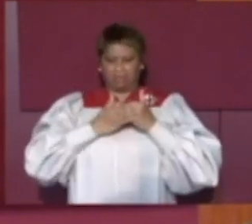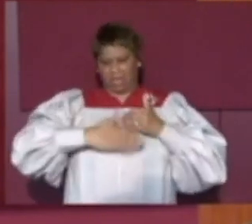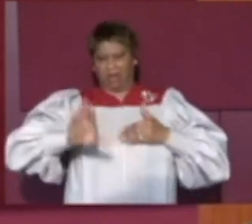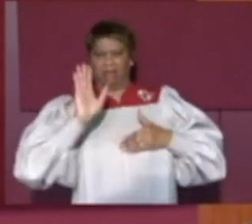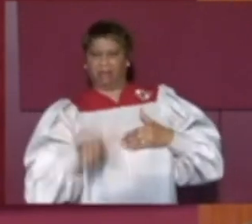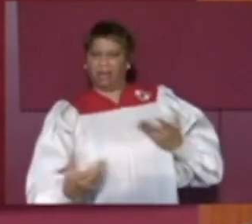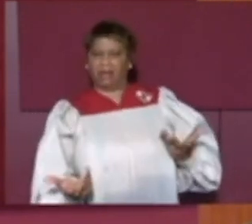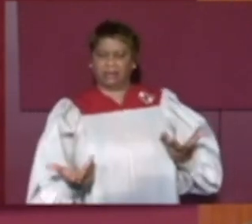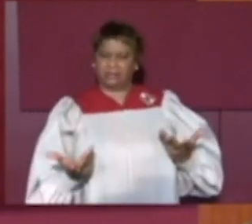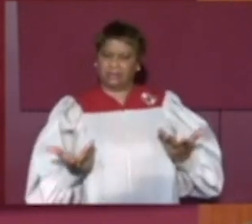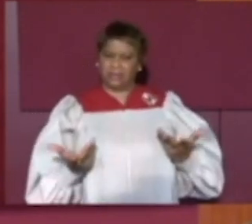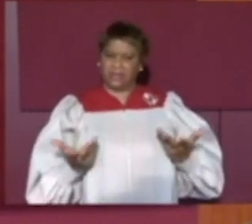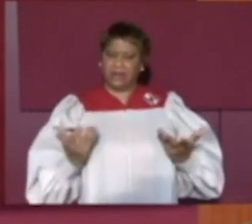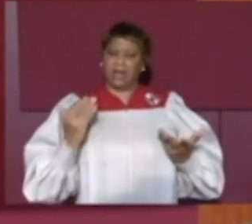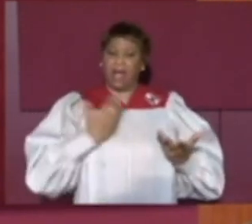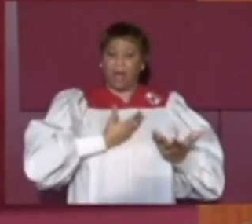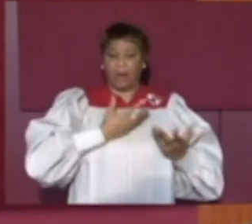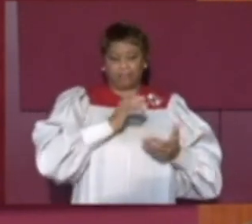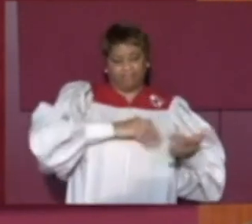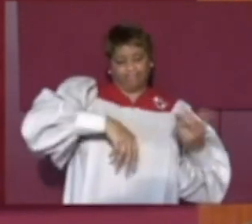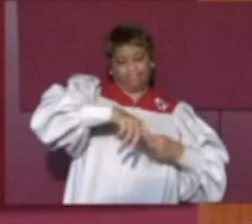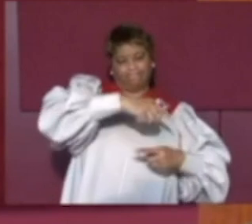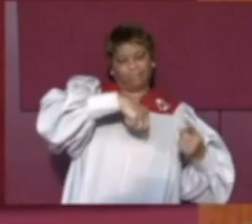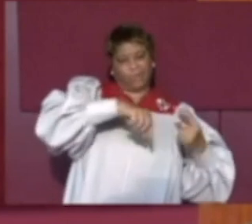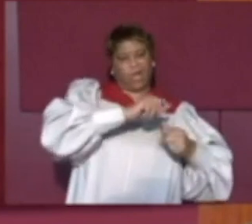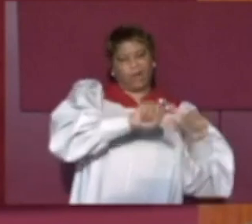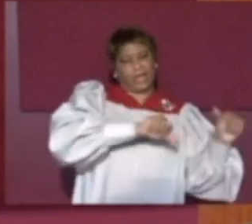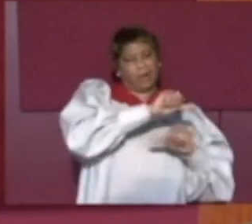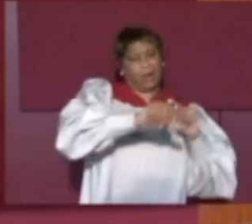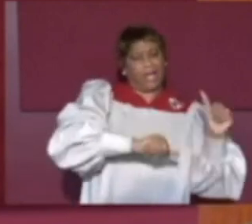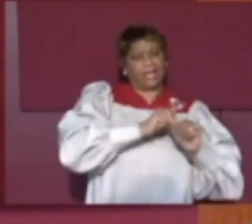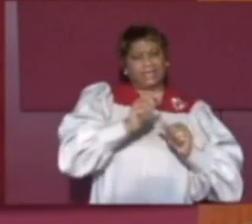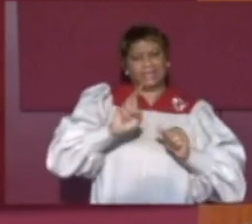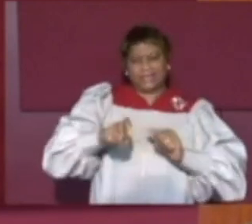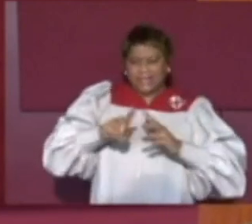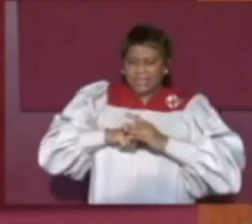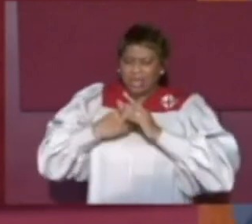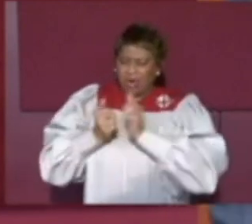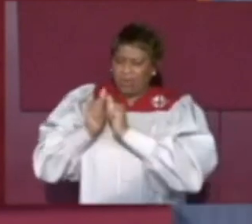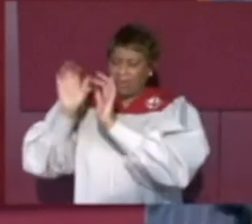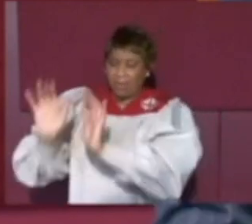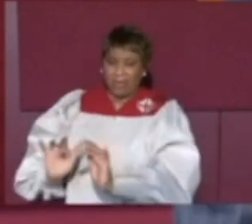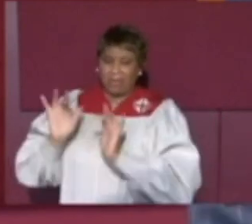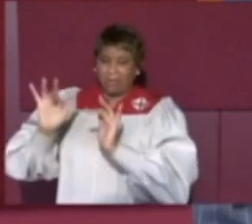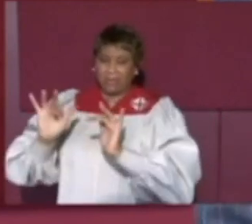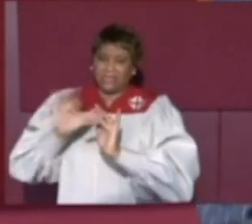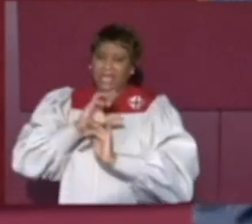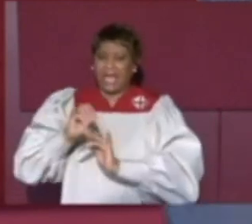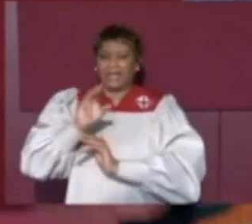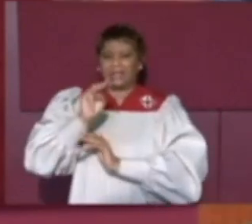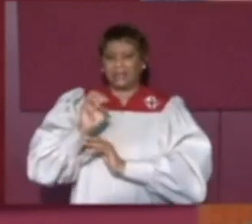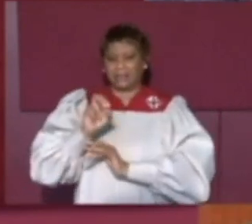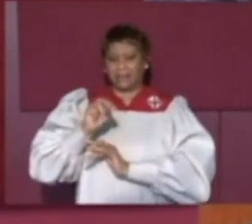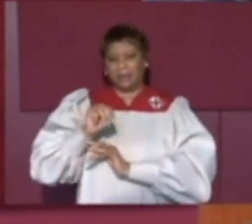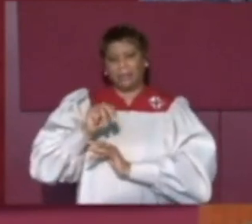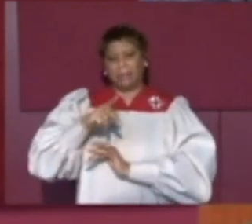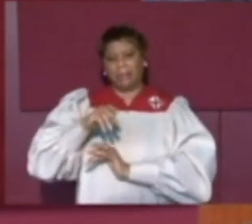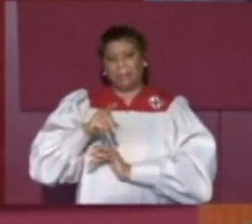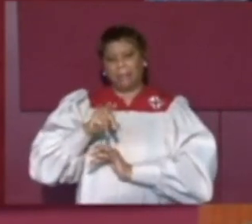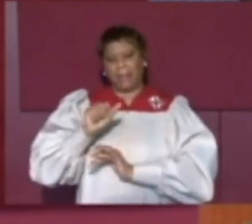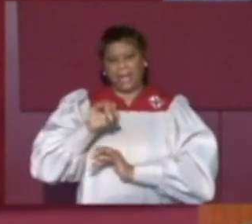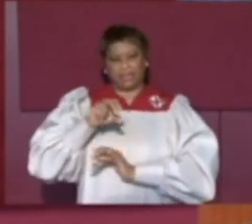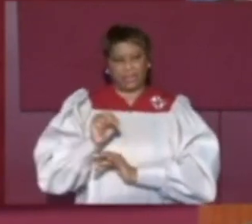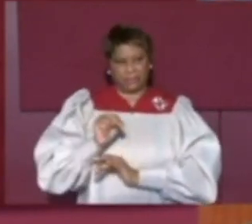compassion. But our interactions need to begin with mercy and compassion. Now, just like